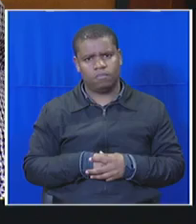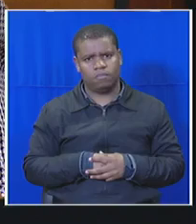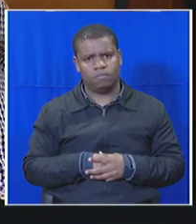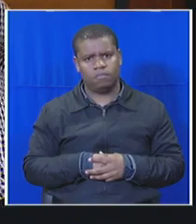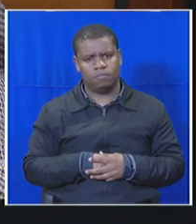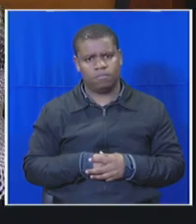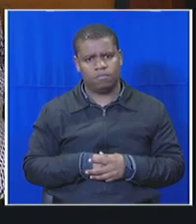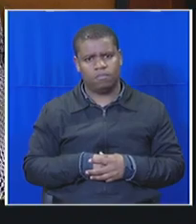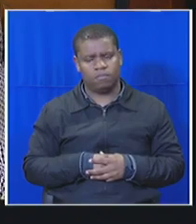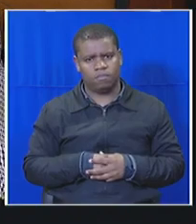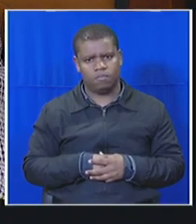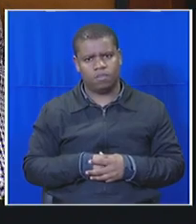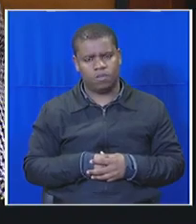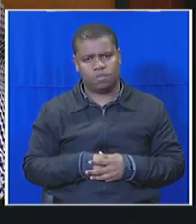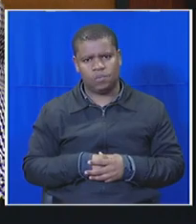So